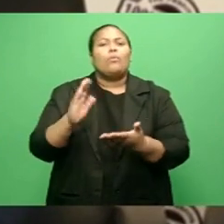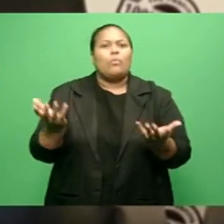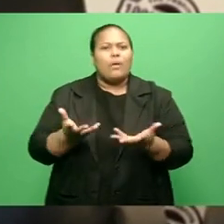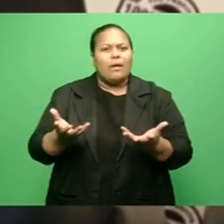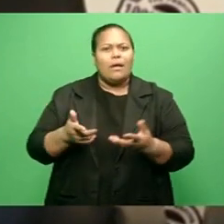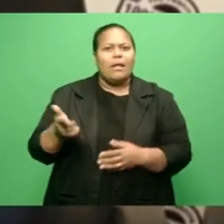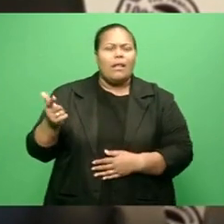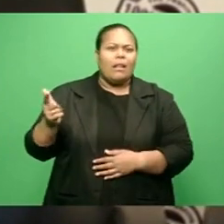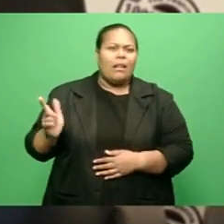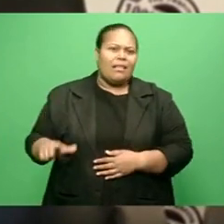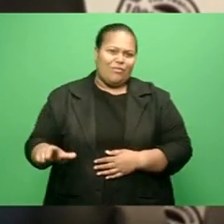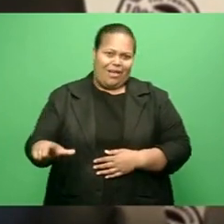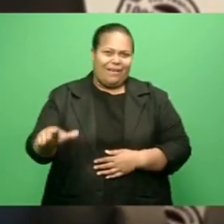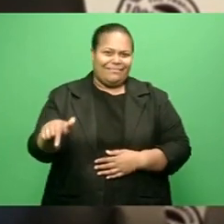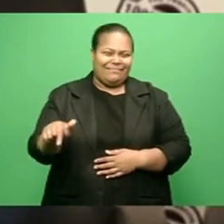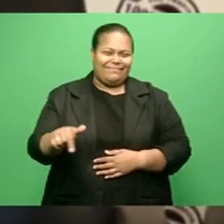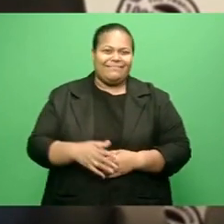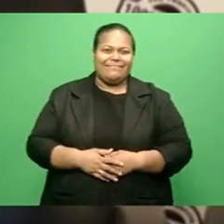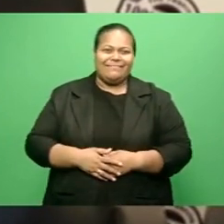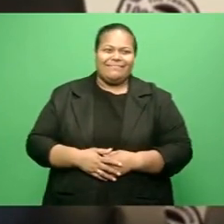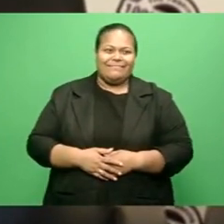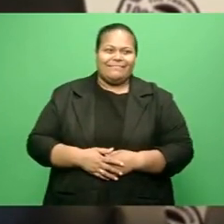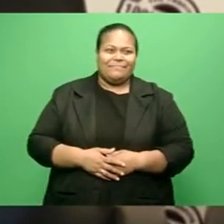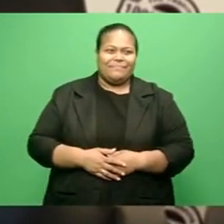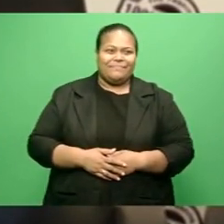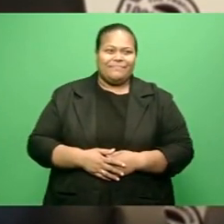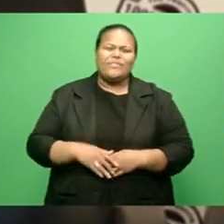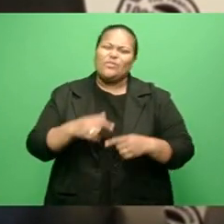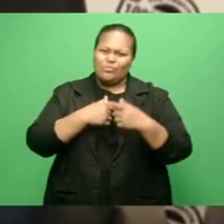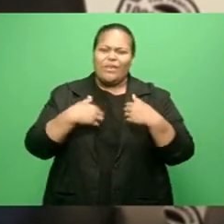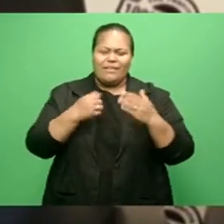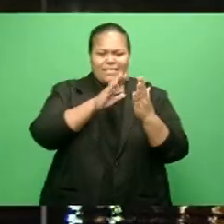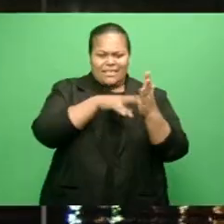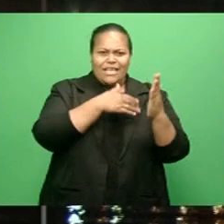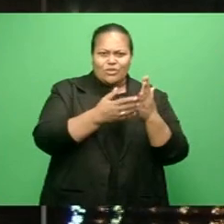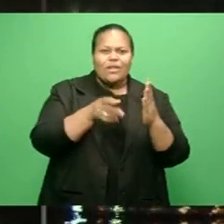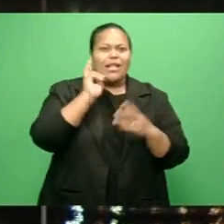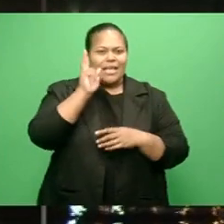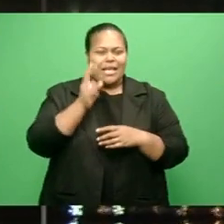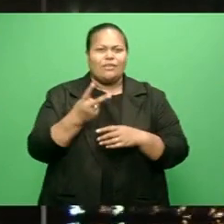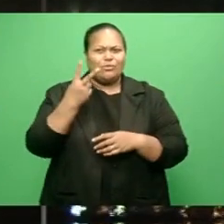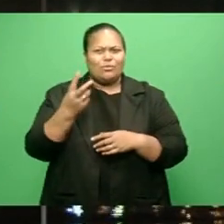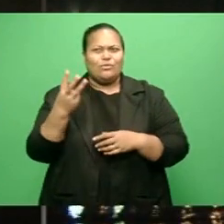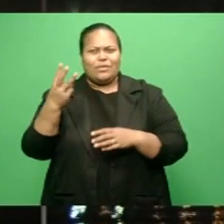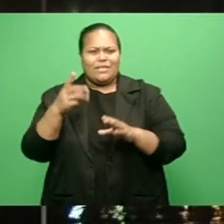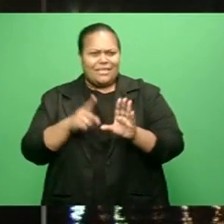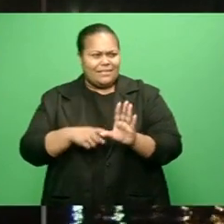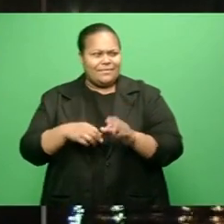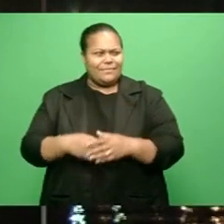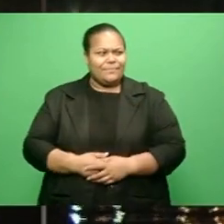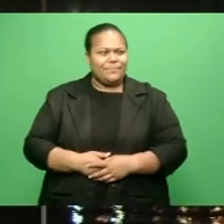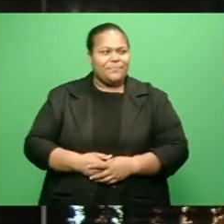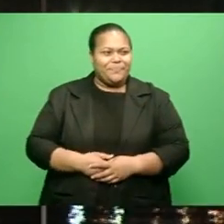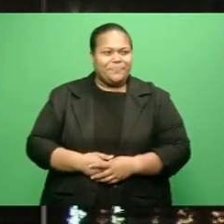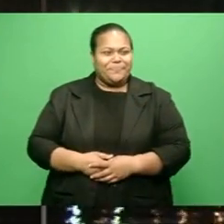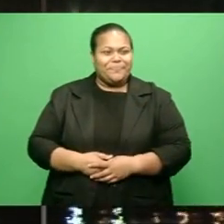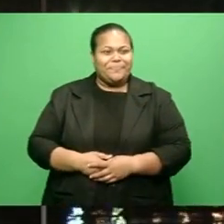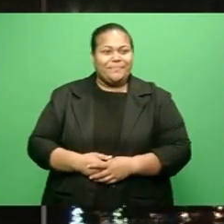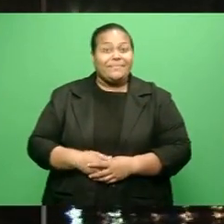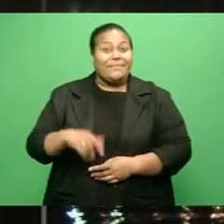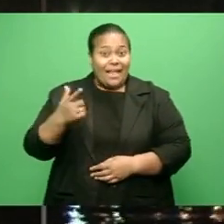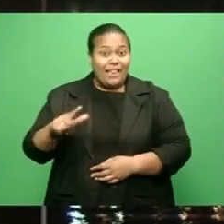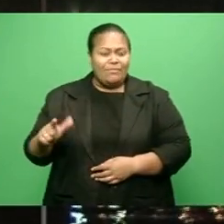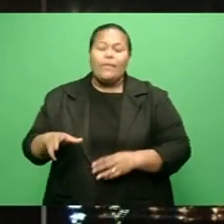we have scheduled the distribution in next 2 or 3 weeks. To New Zealand, a brutal